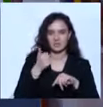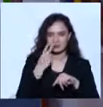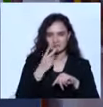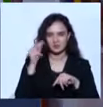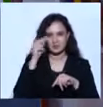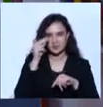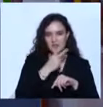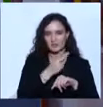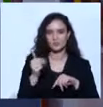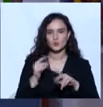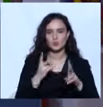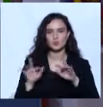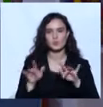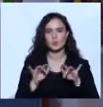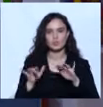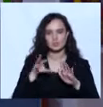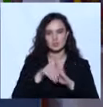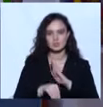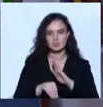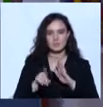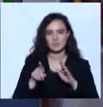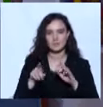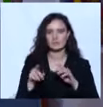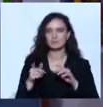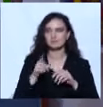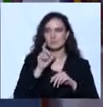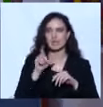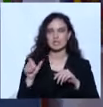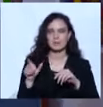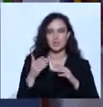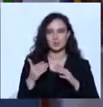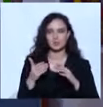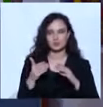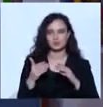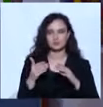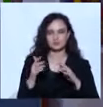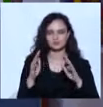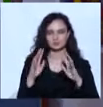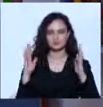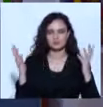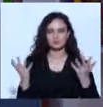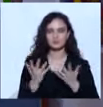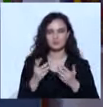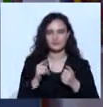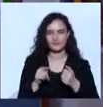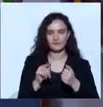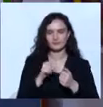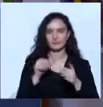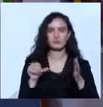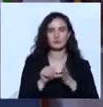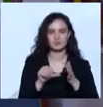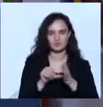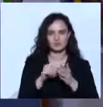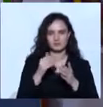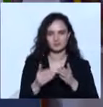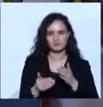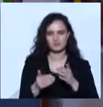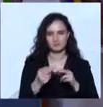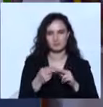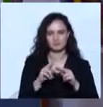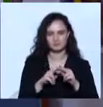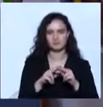learns how to behave in the domestic human world. He learns that humans can help him and that he can have